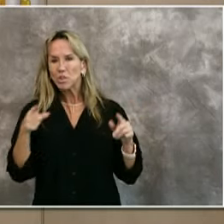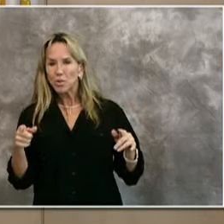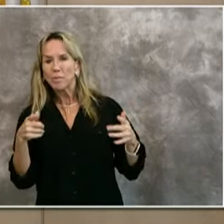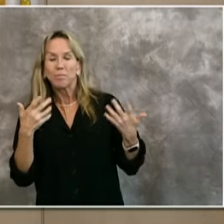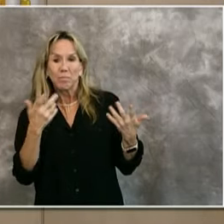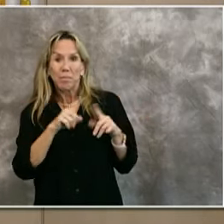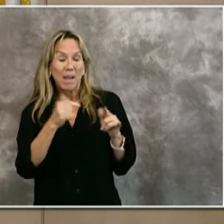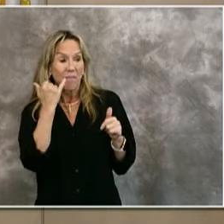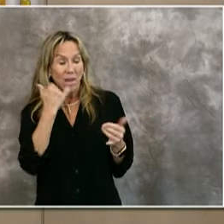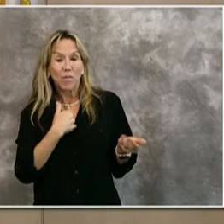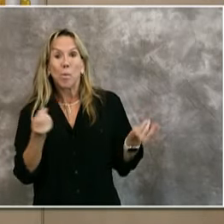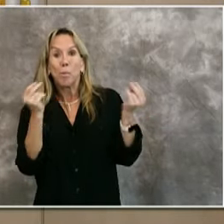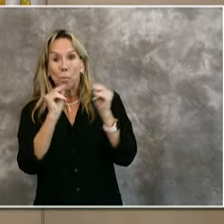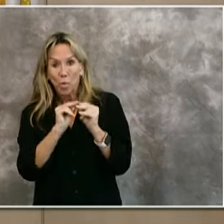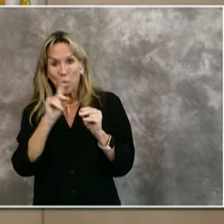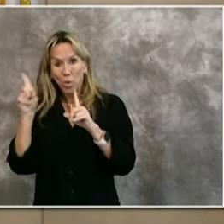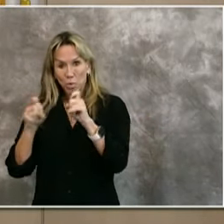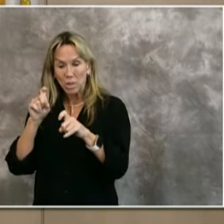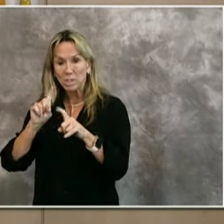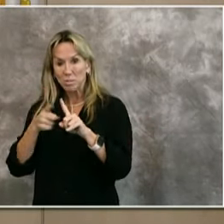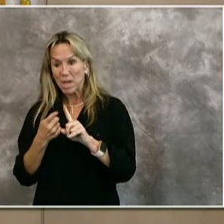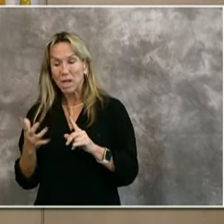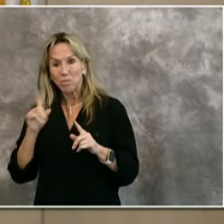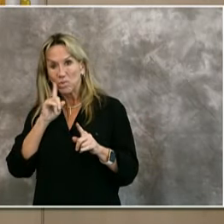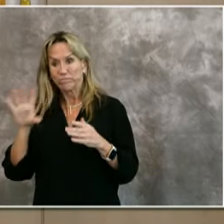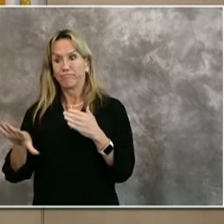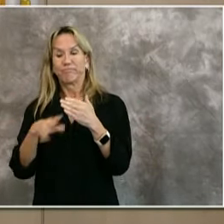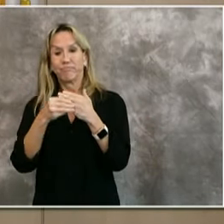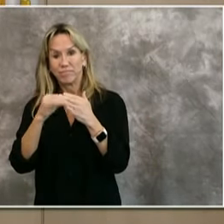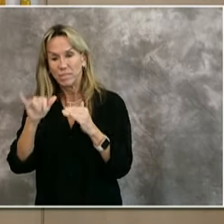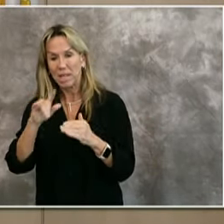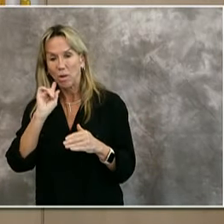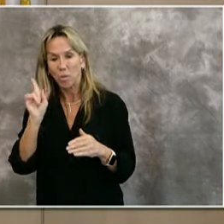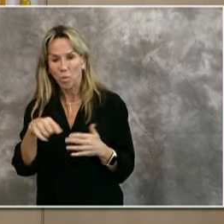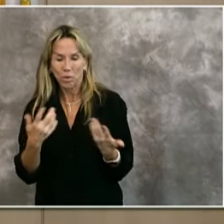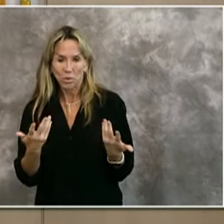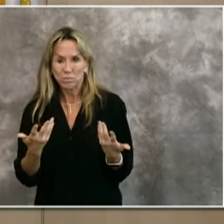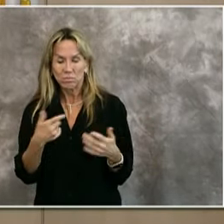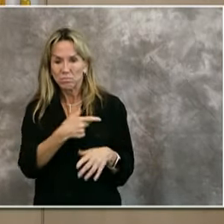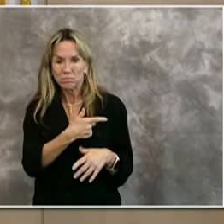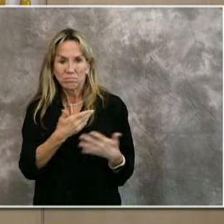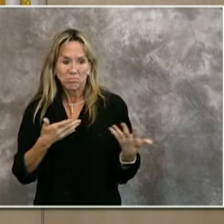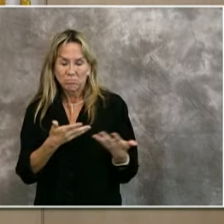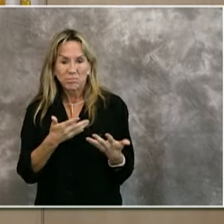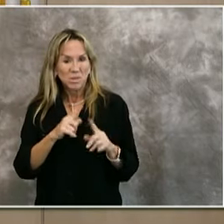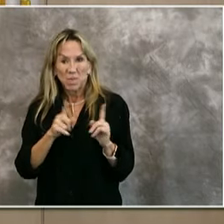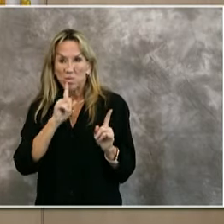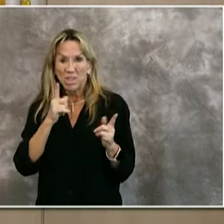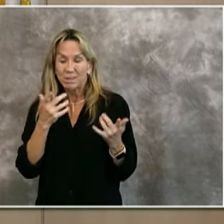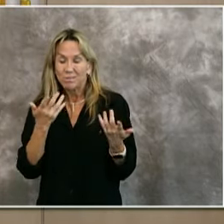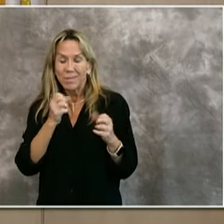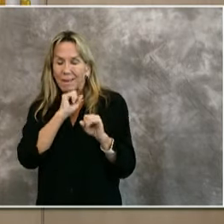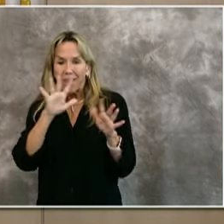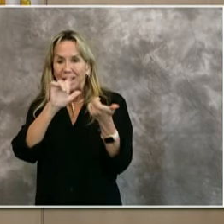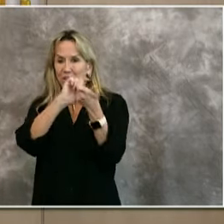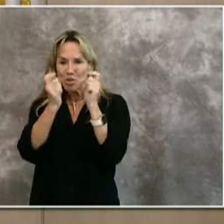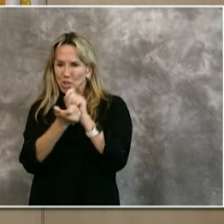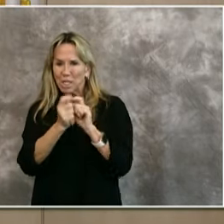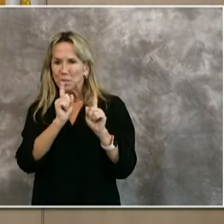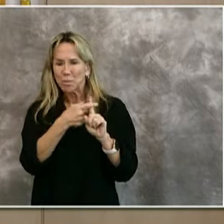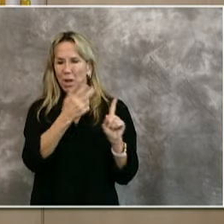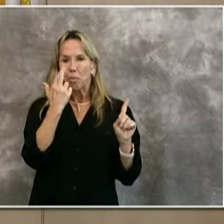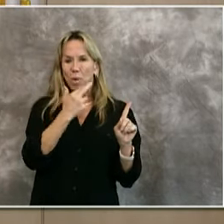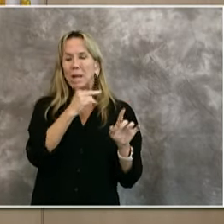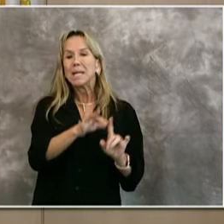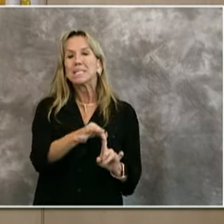about implementing this order. But again, in general, nothing has changed except the timing of when